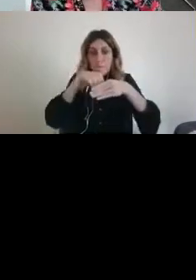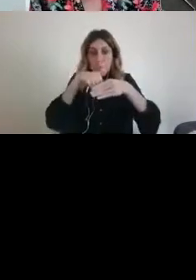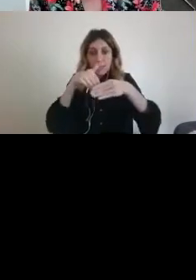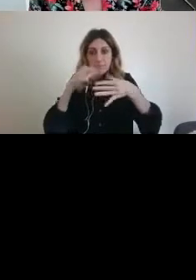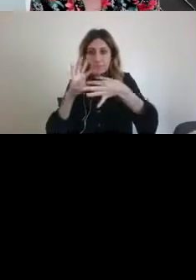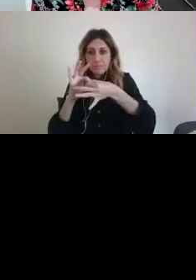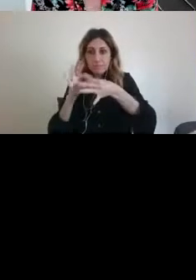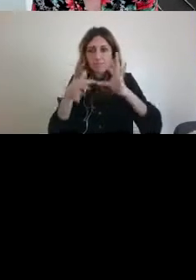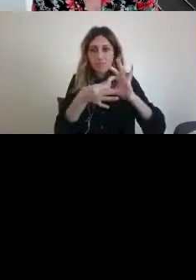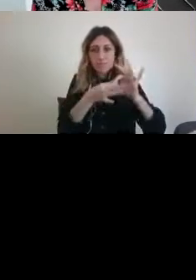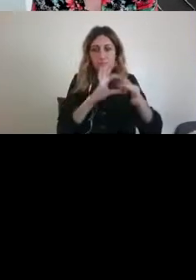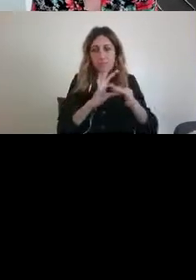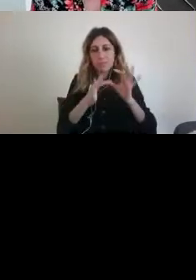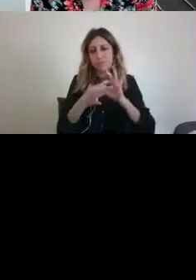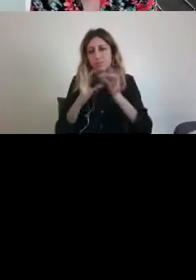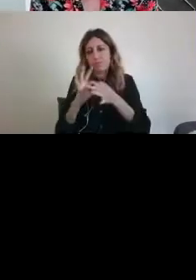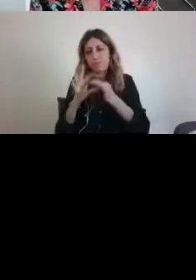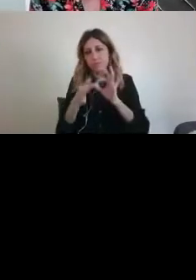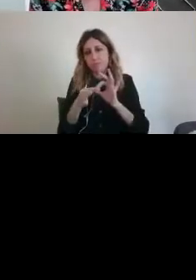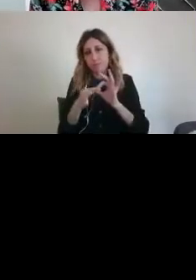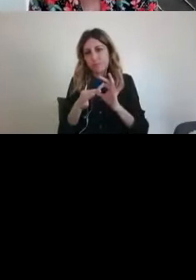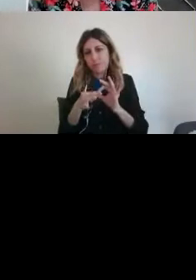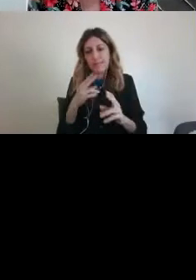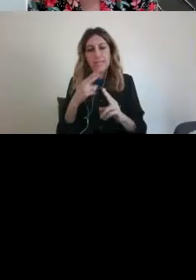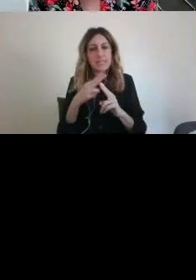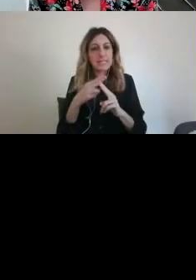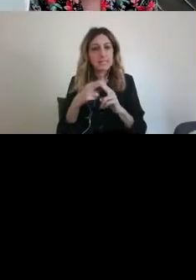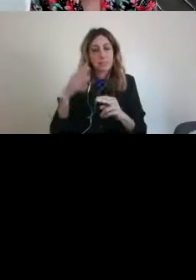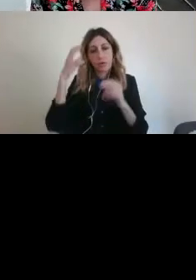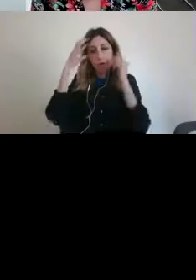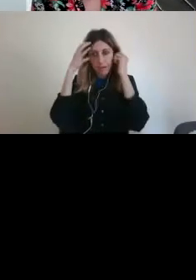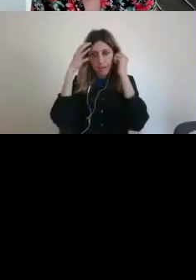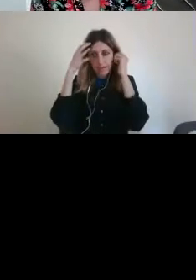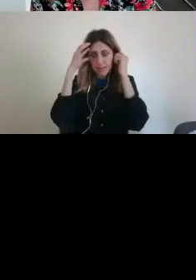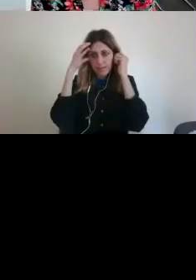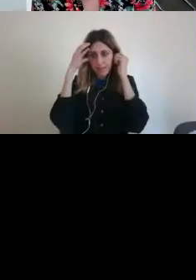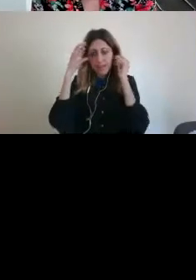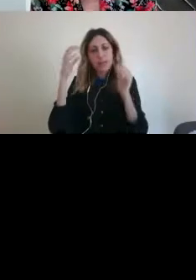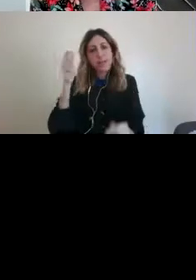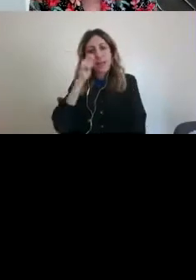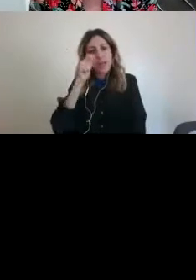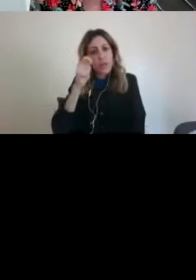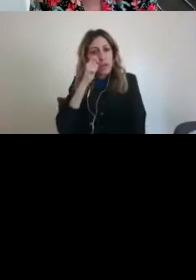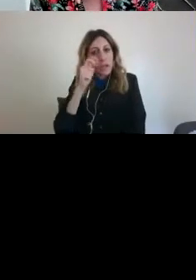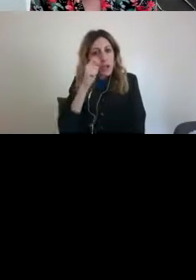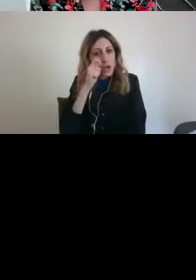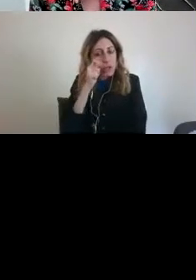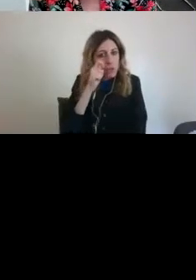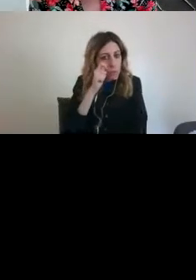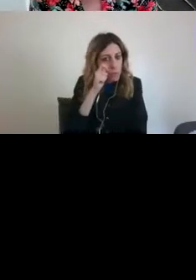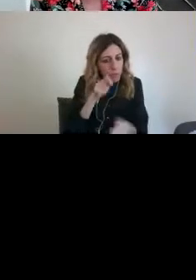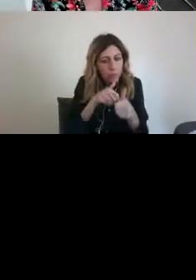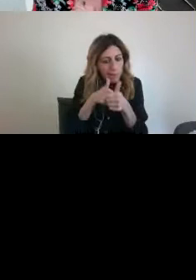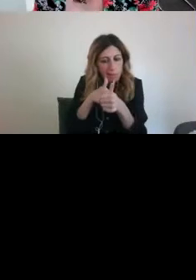Really important to remember that Google follows links. And that means that Google follows your internal links to